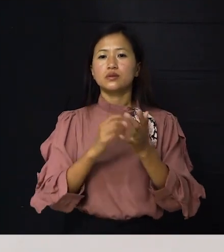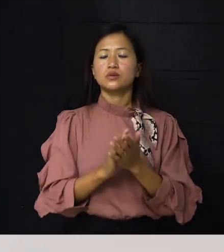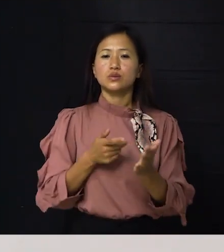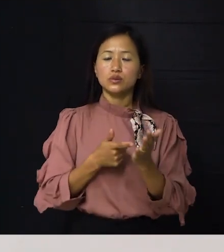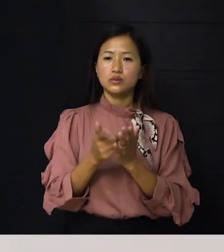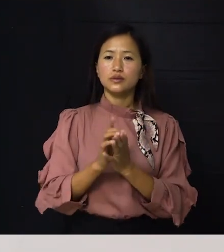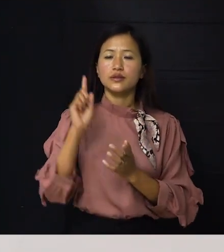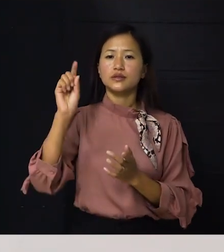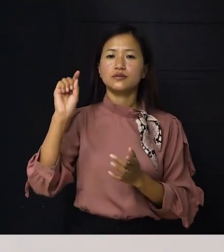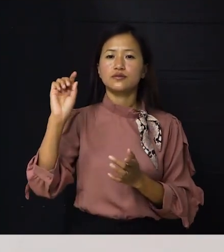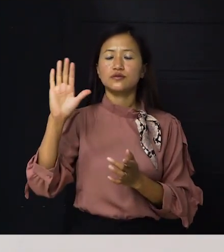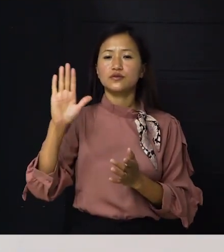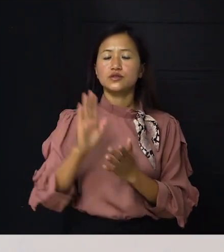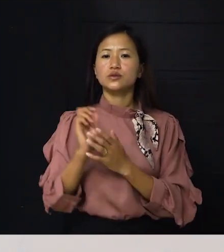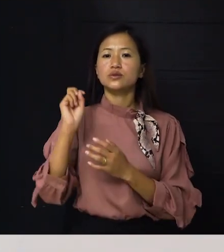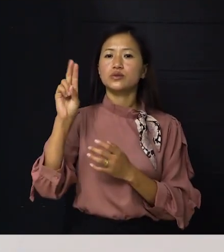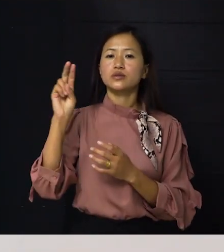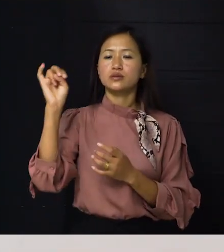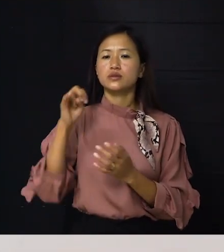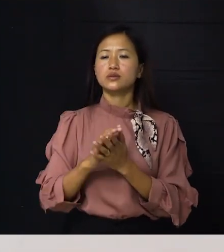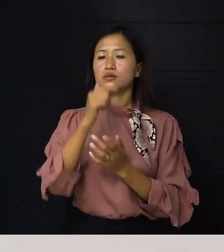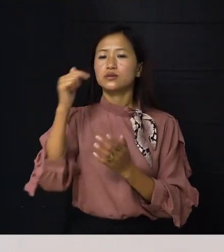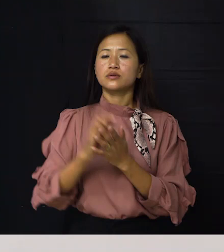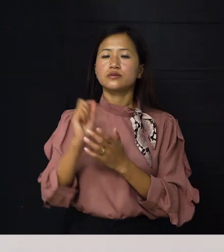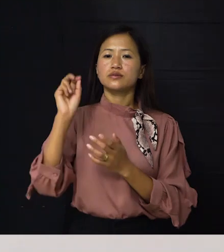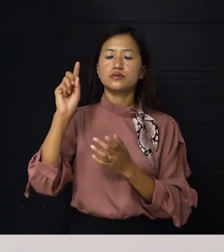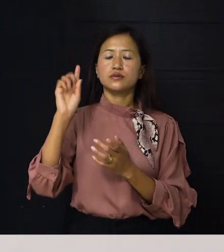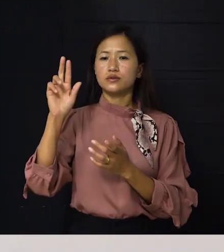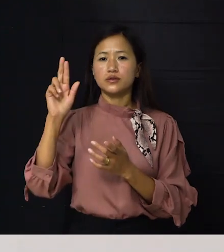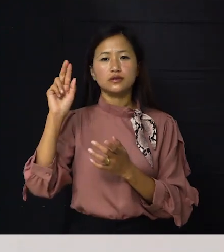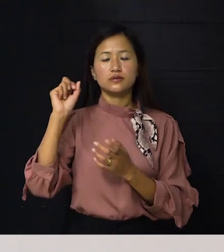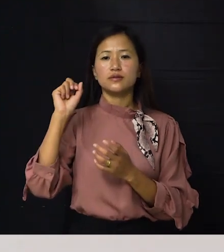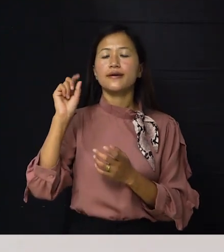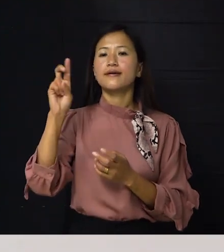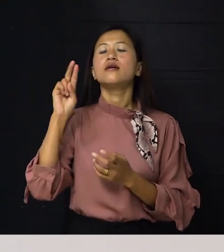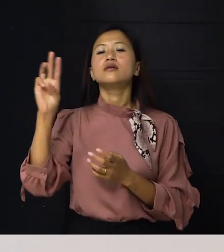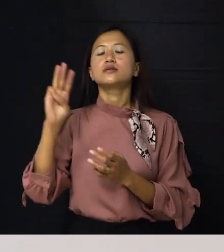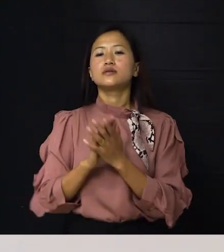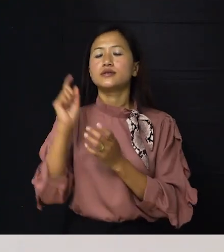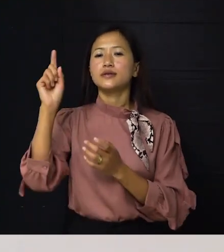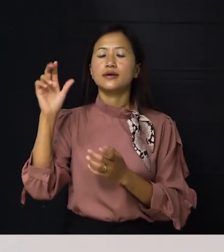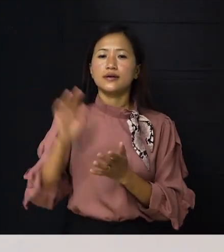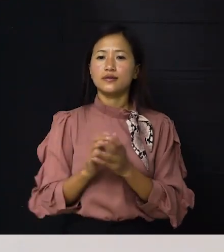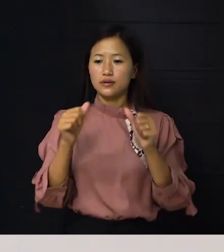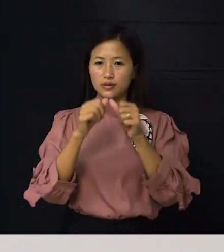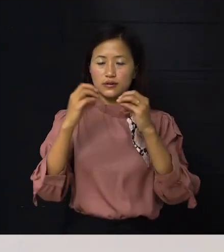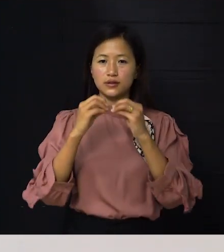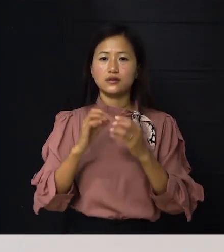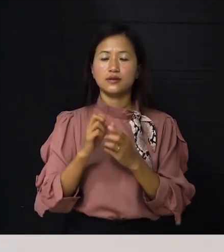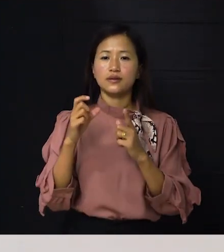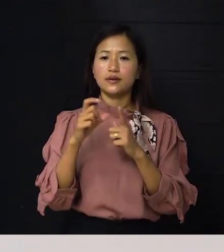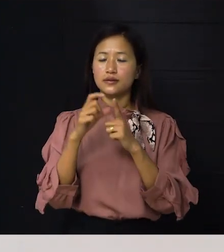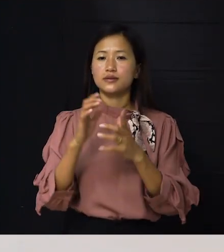AD 1526 to 1530 AD and Humayun took control between